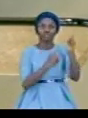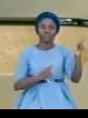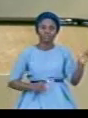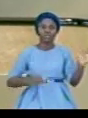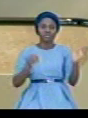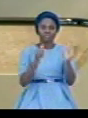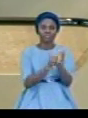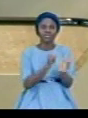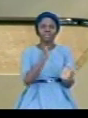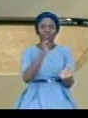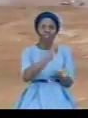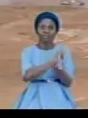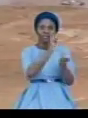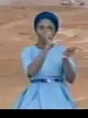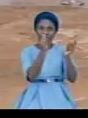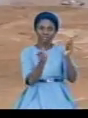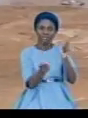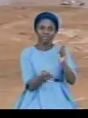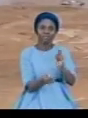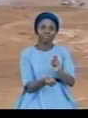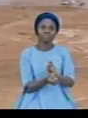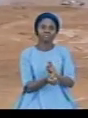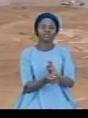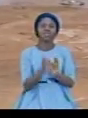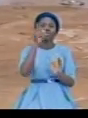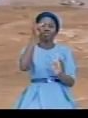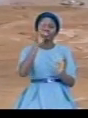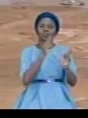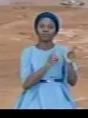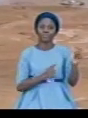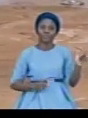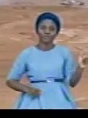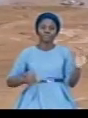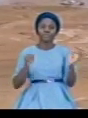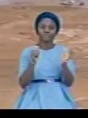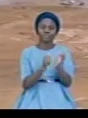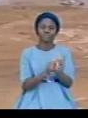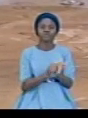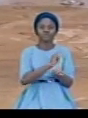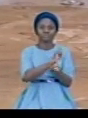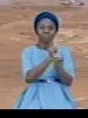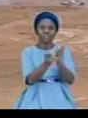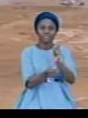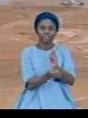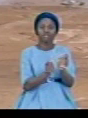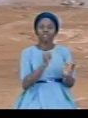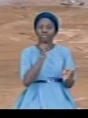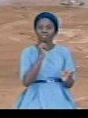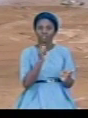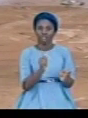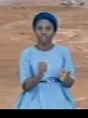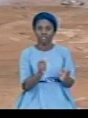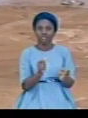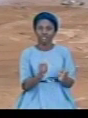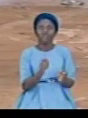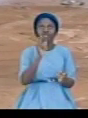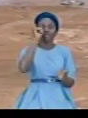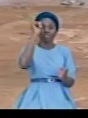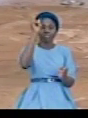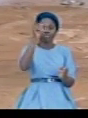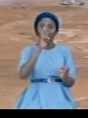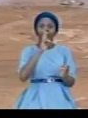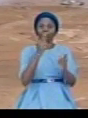that changeth not. Oh, Father, you are the Lord that changeth